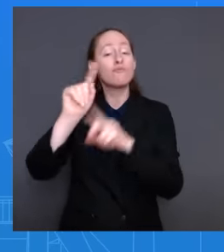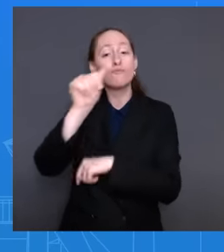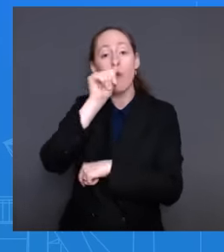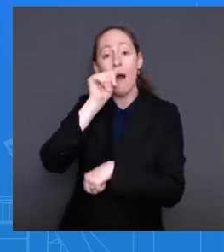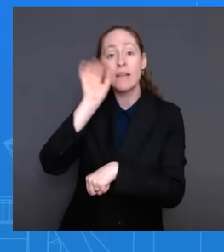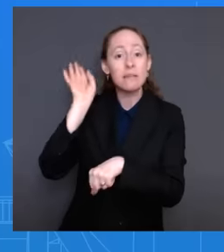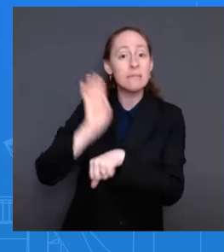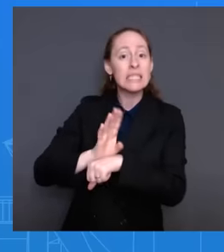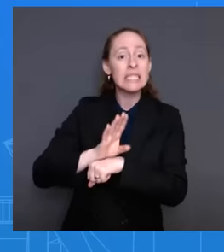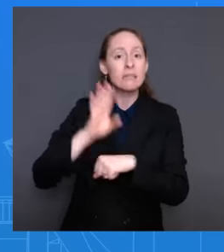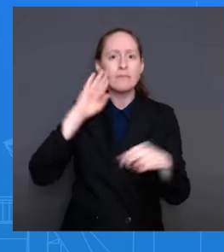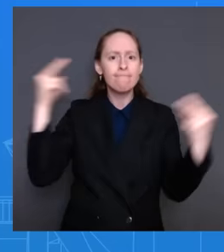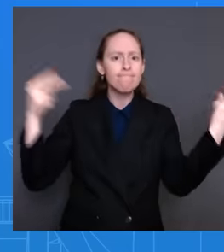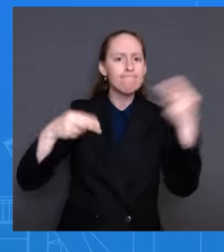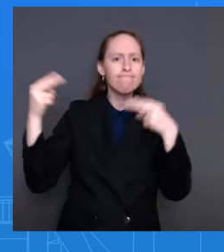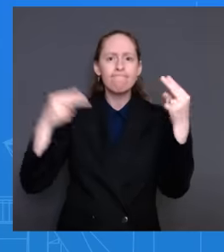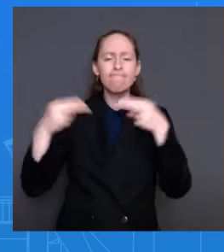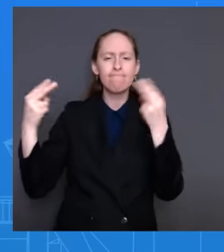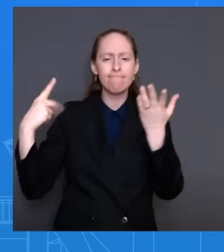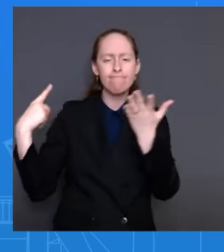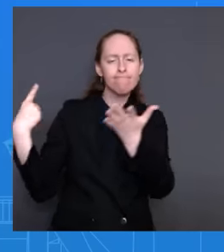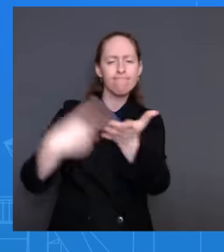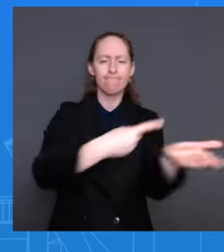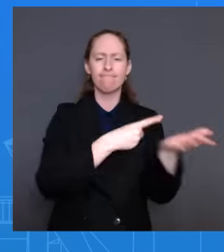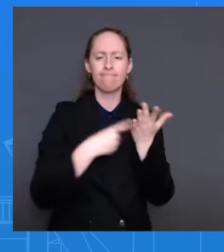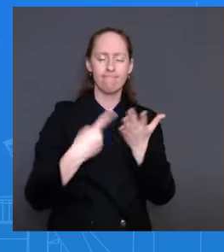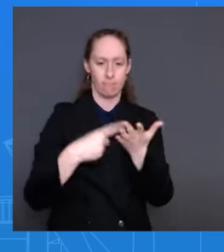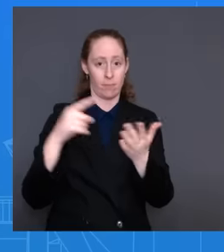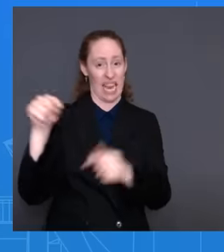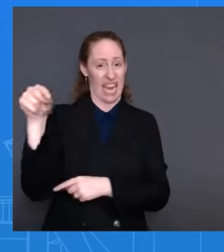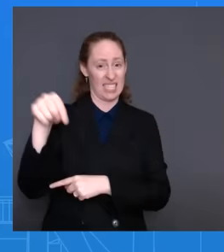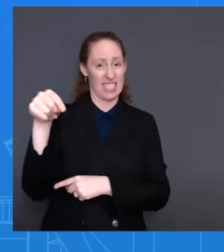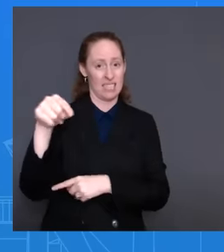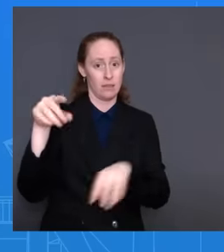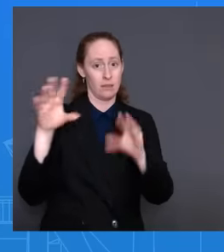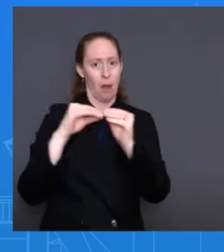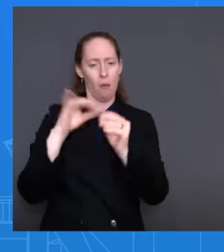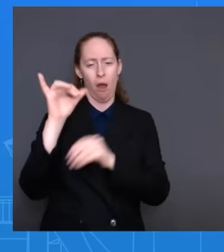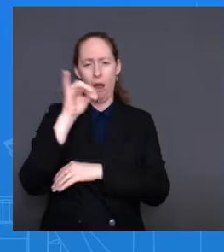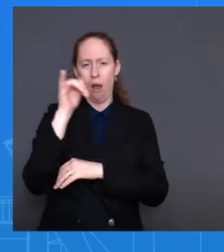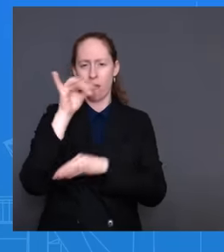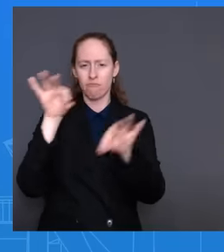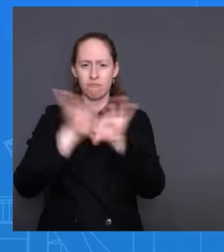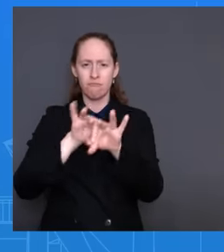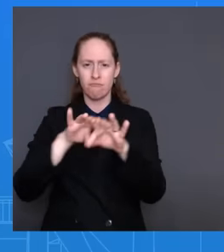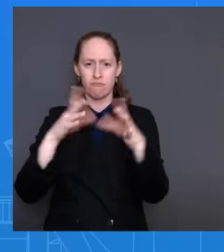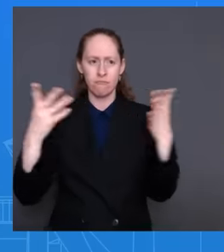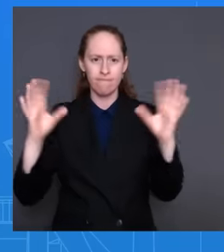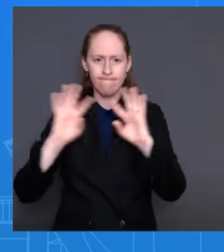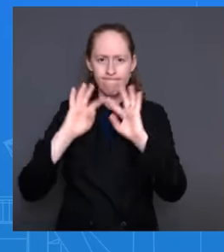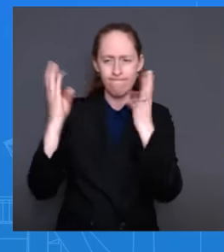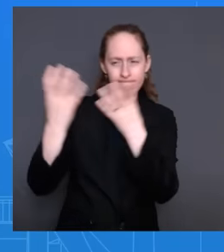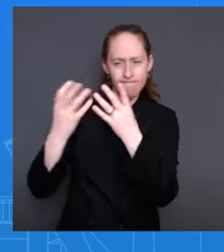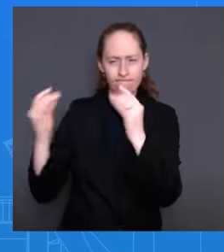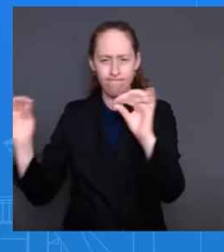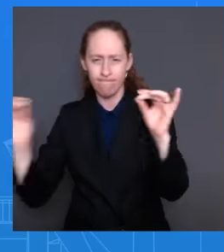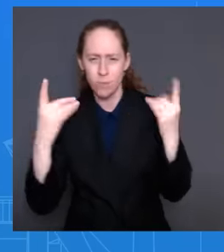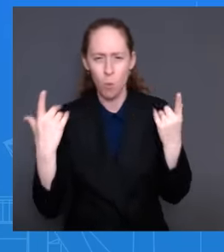important opportunity for leaders and key stakeholders to come together to address the core challenges facing the people